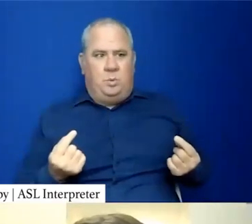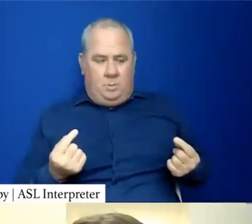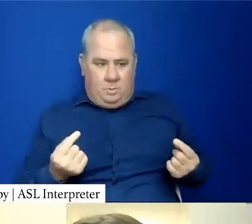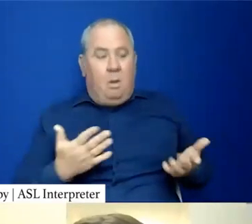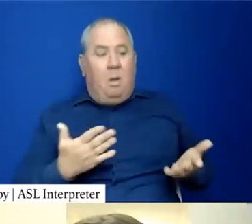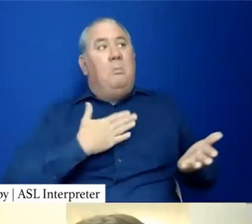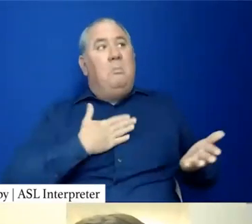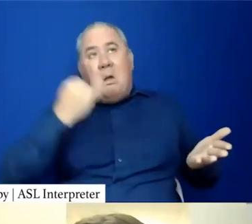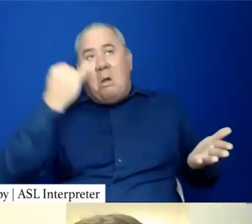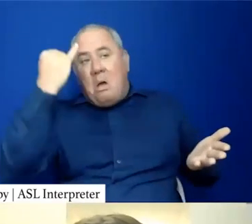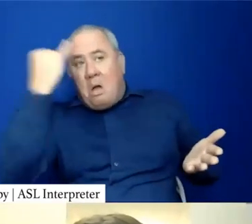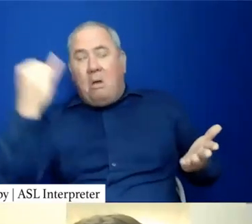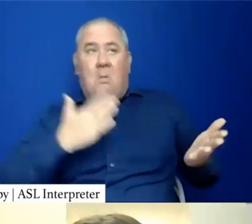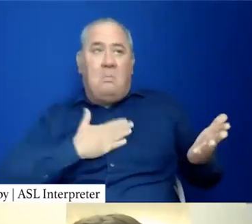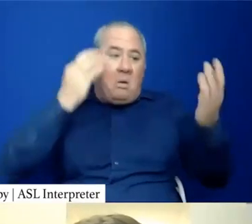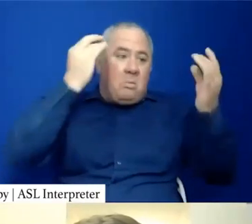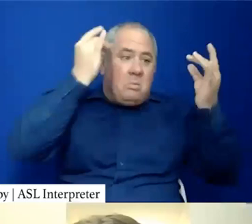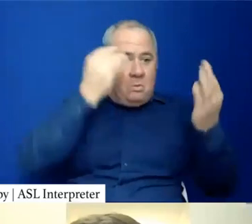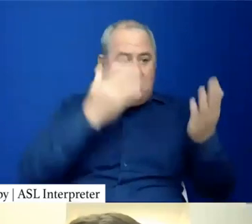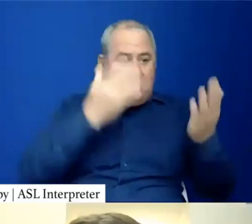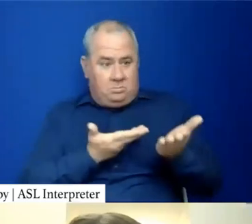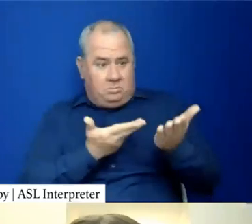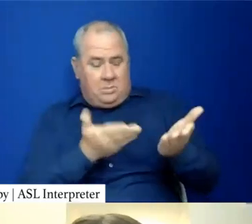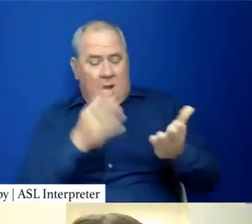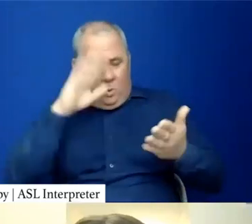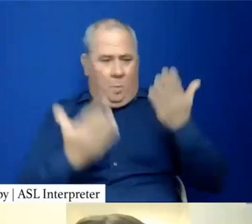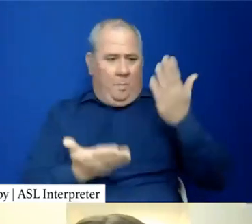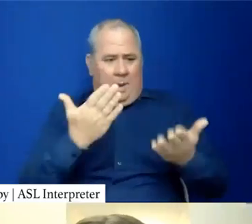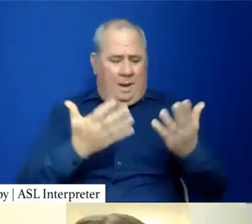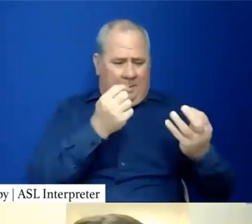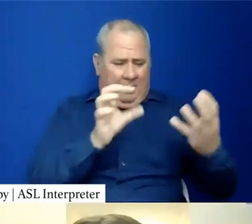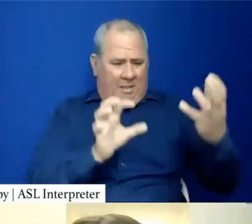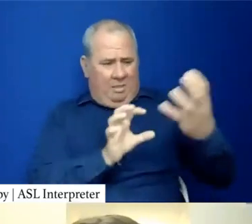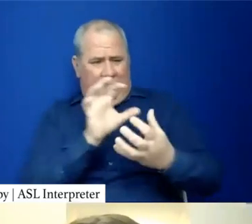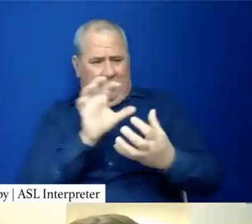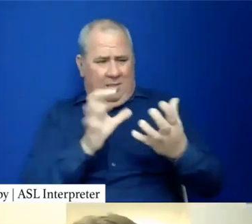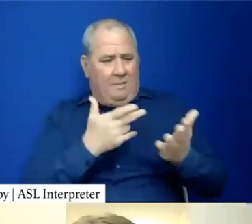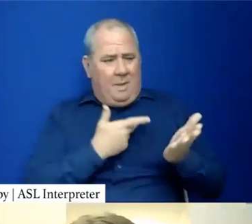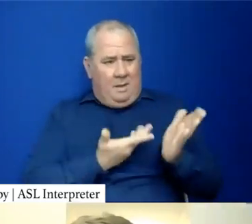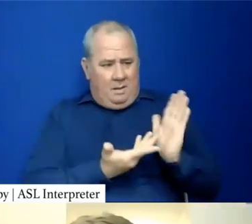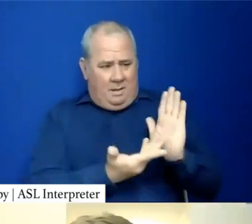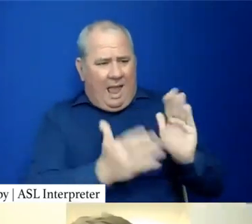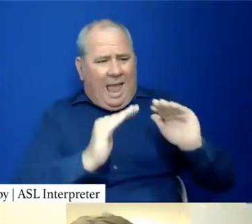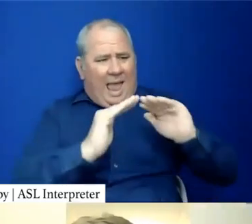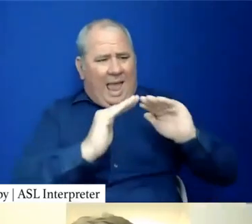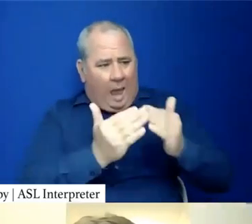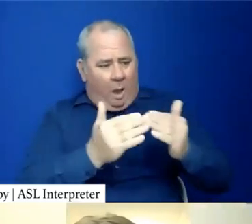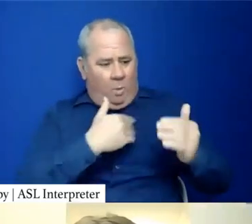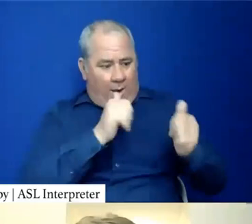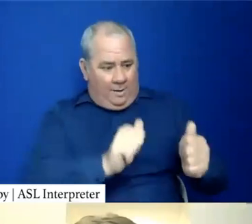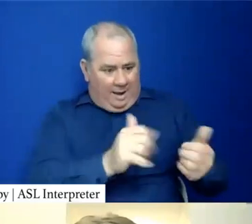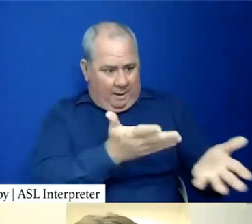kind of all over the place. I don't know yet how to make them into a good and useful